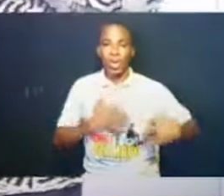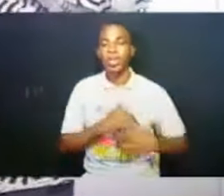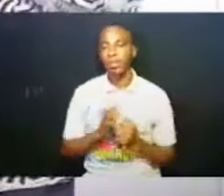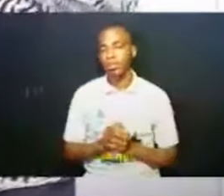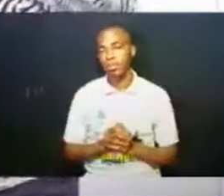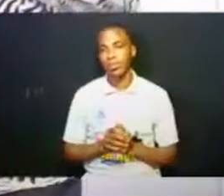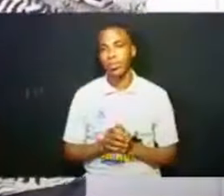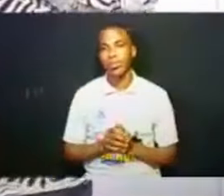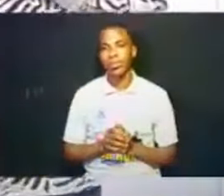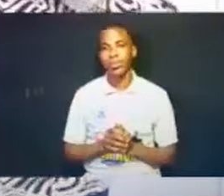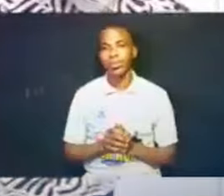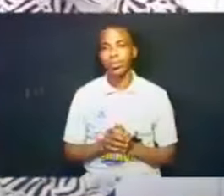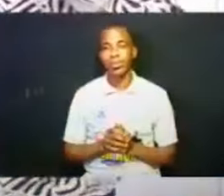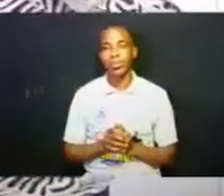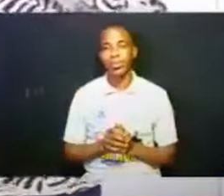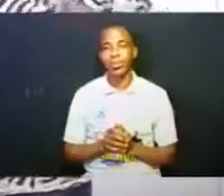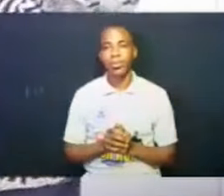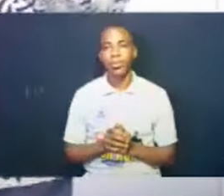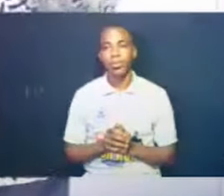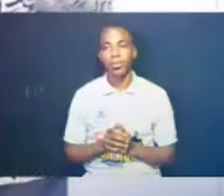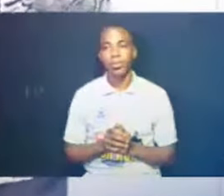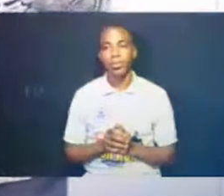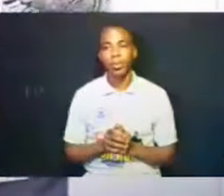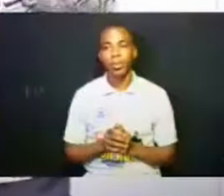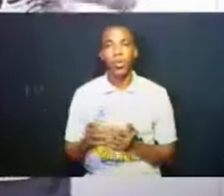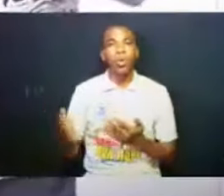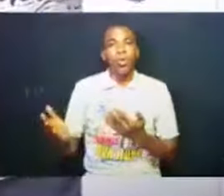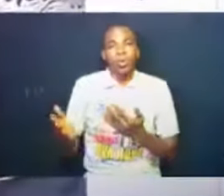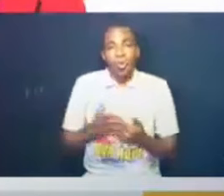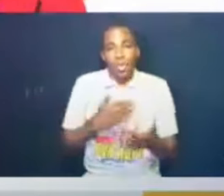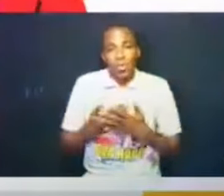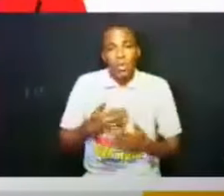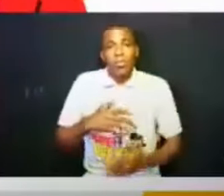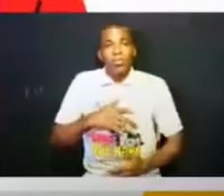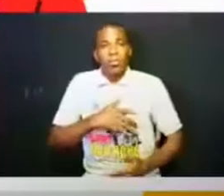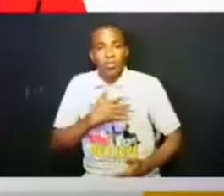So all our senses are gaze to the heart.